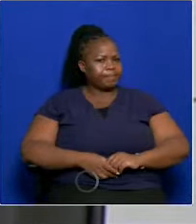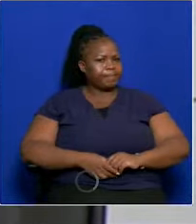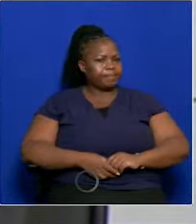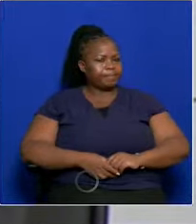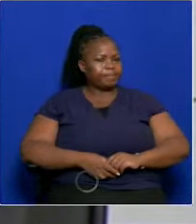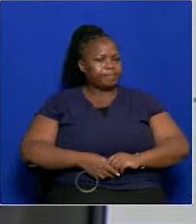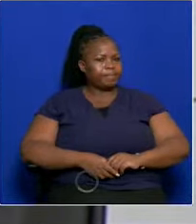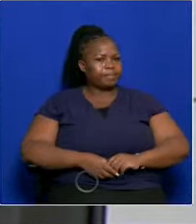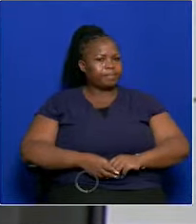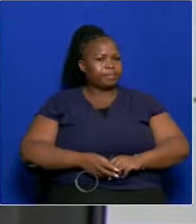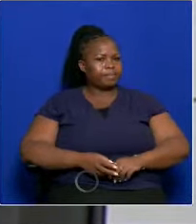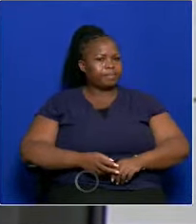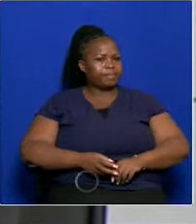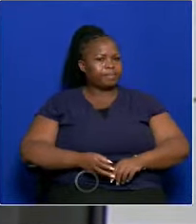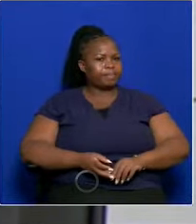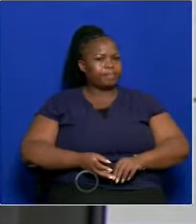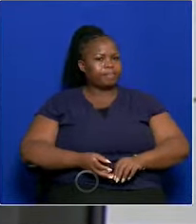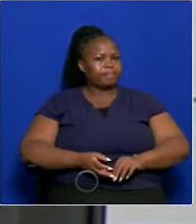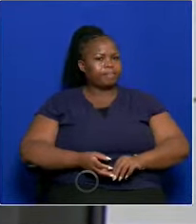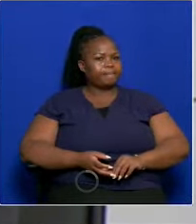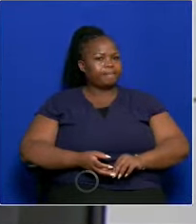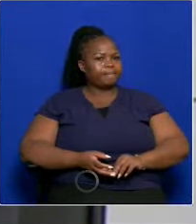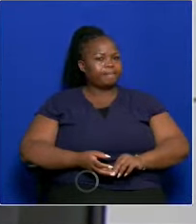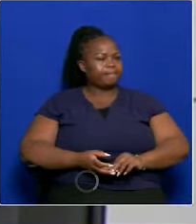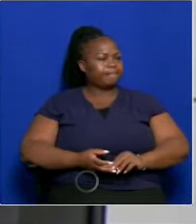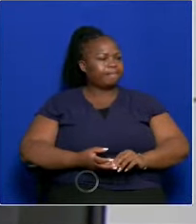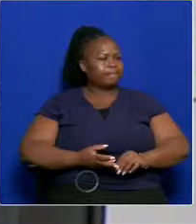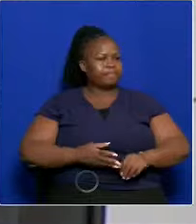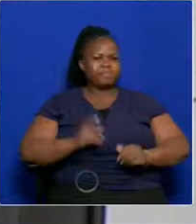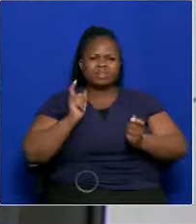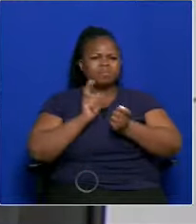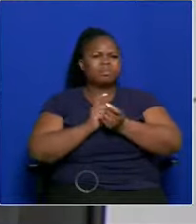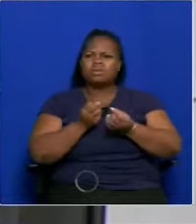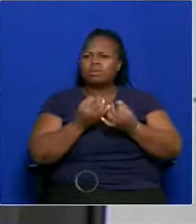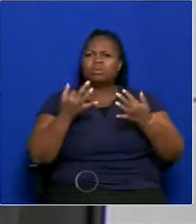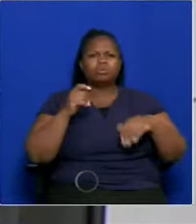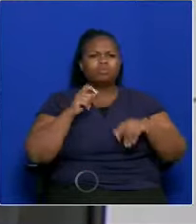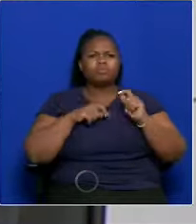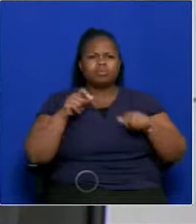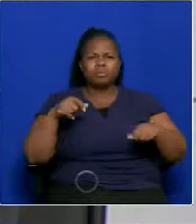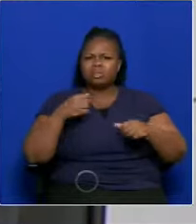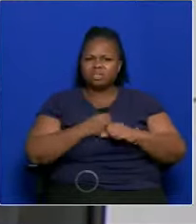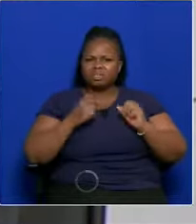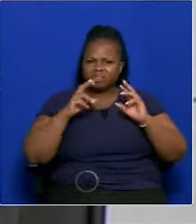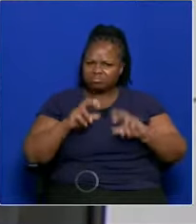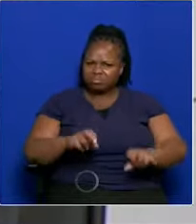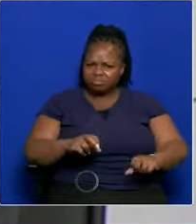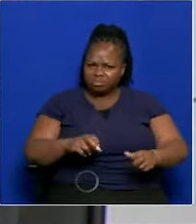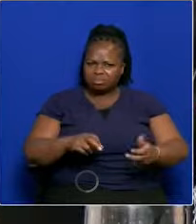Yeah, in my lifetime I meet lots of people, I don't look at them unless I have a reason.